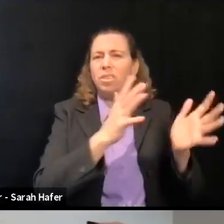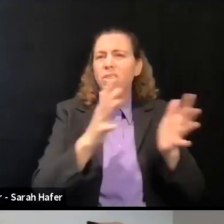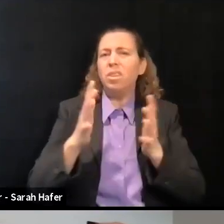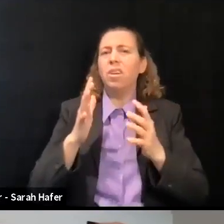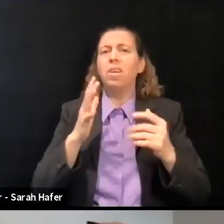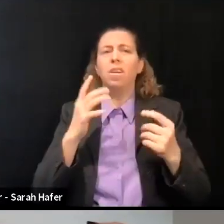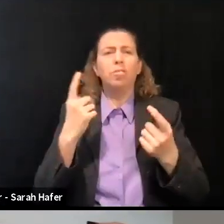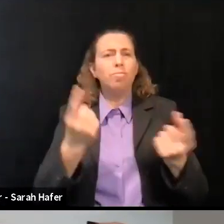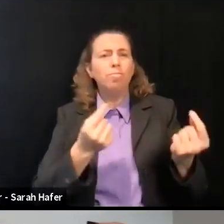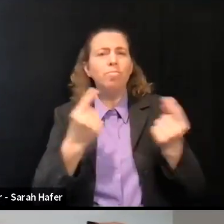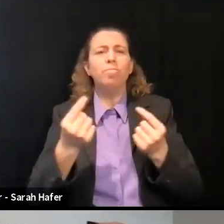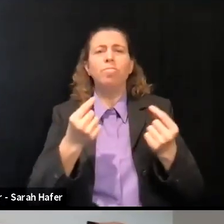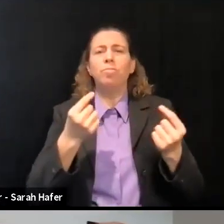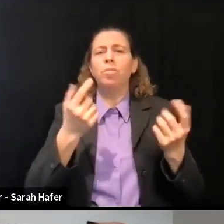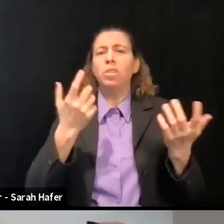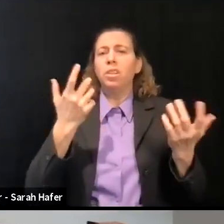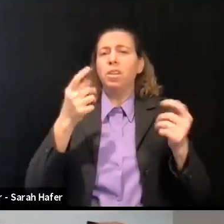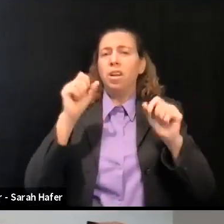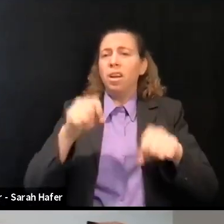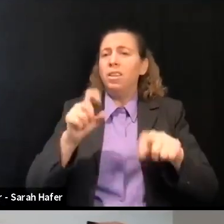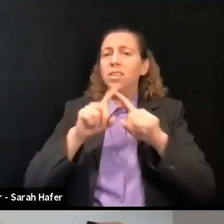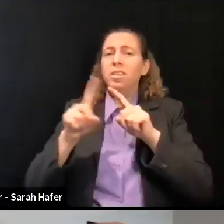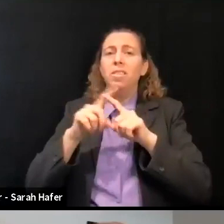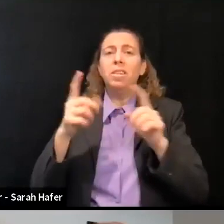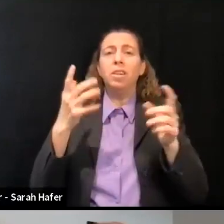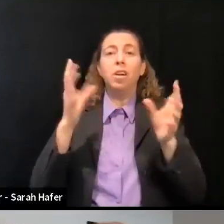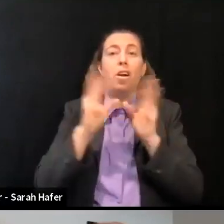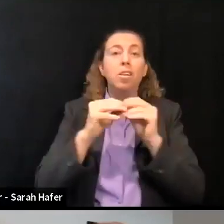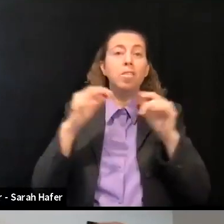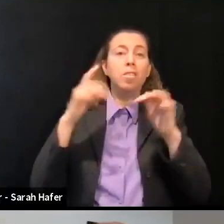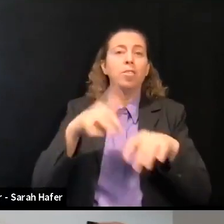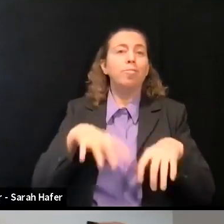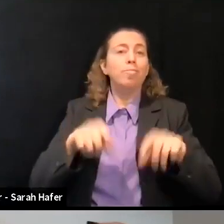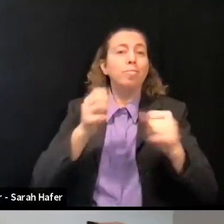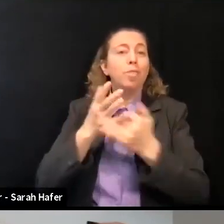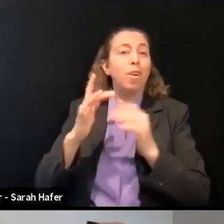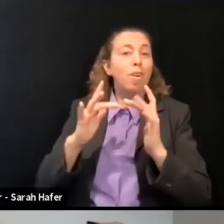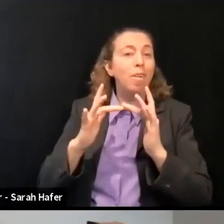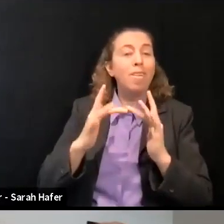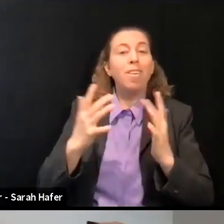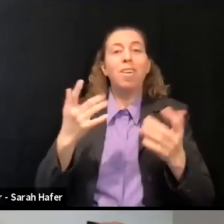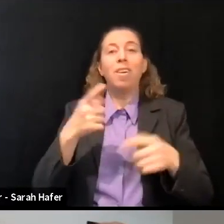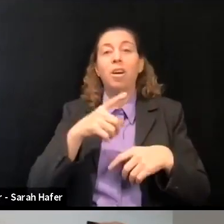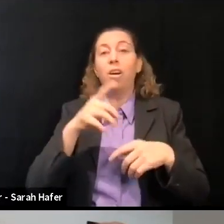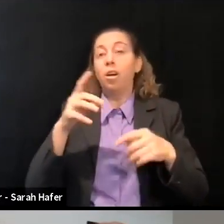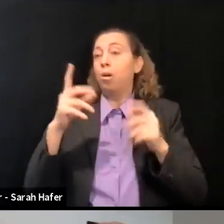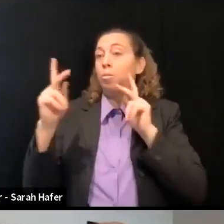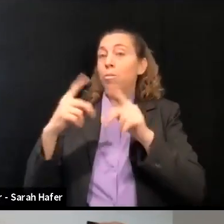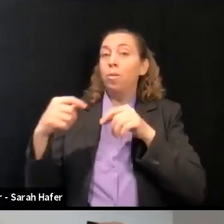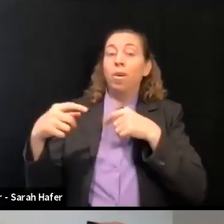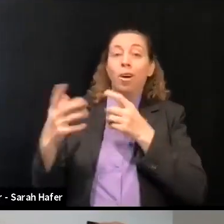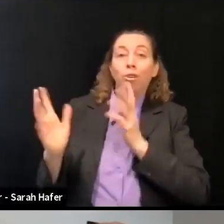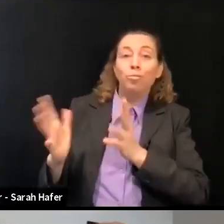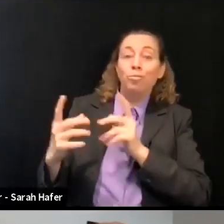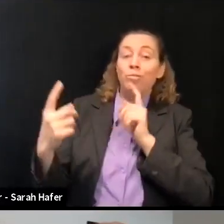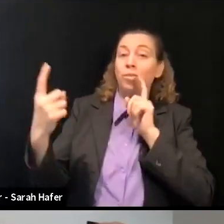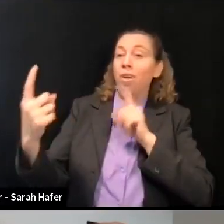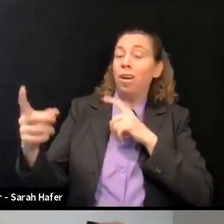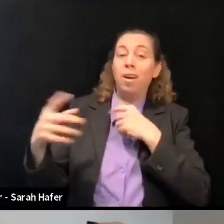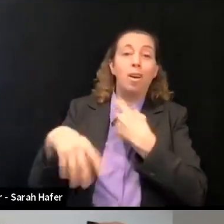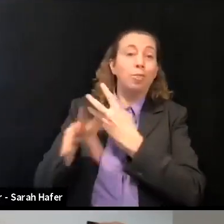hosting conference calls or inviting people to be part of the conversations with us through distance.